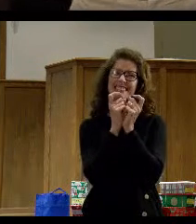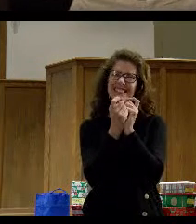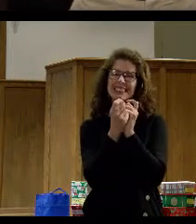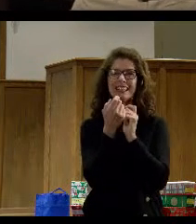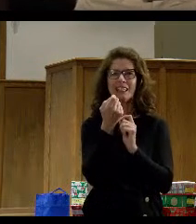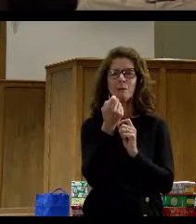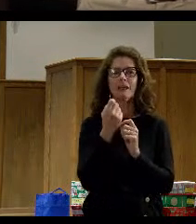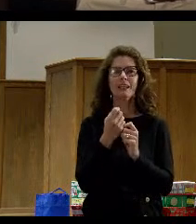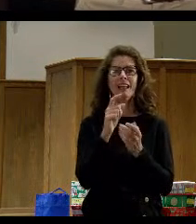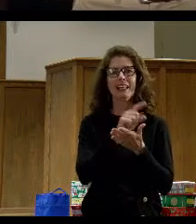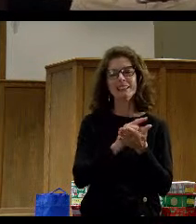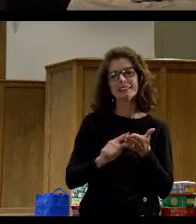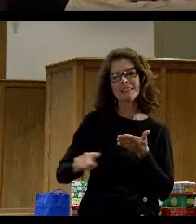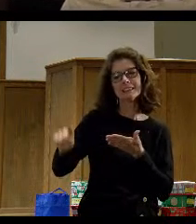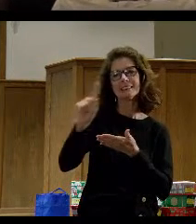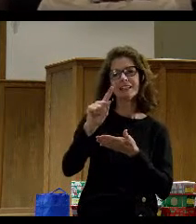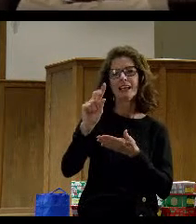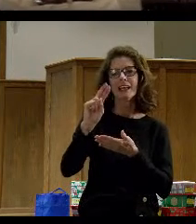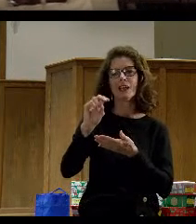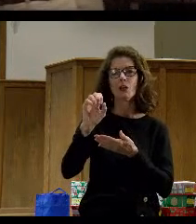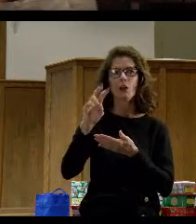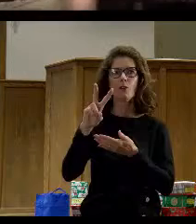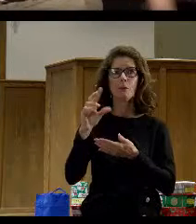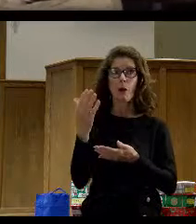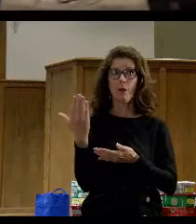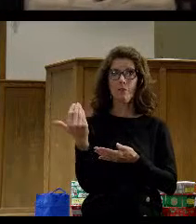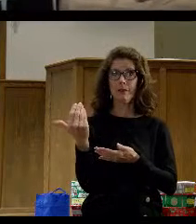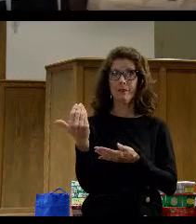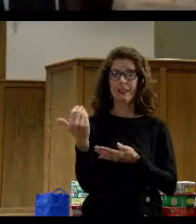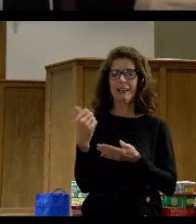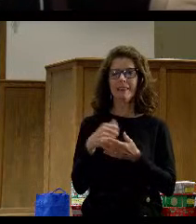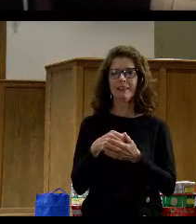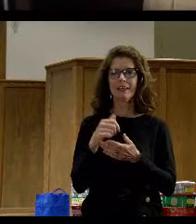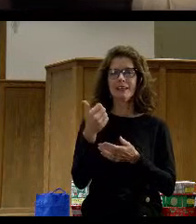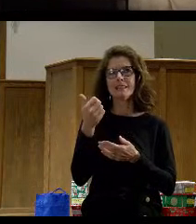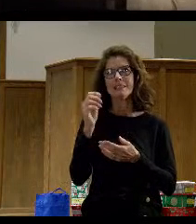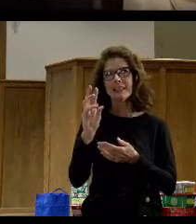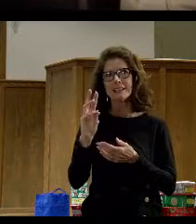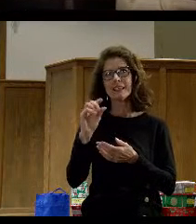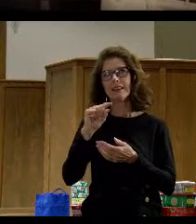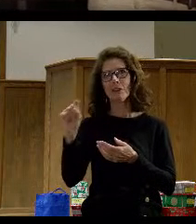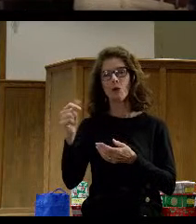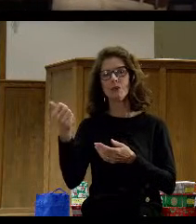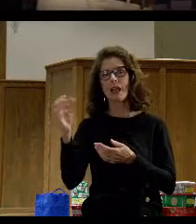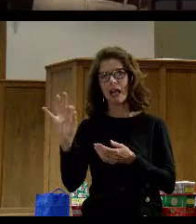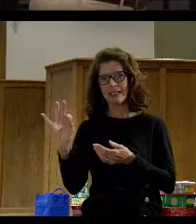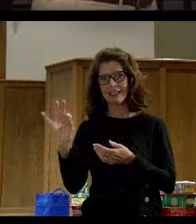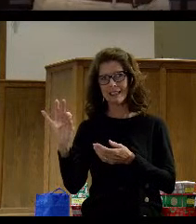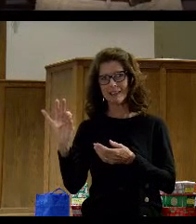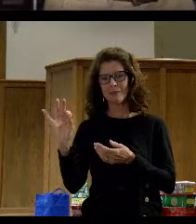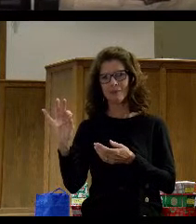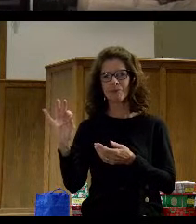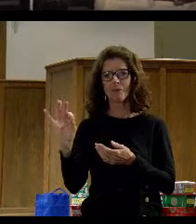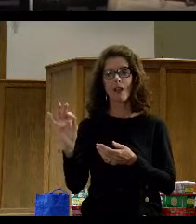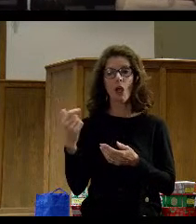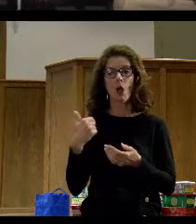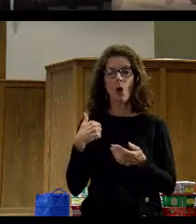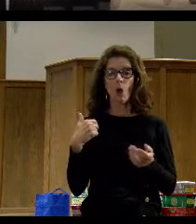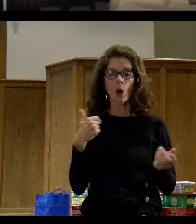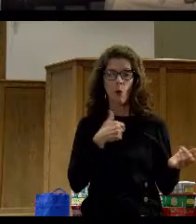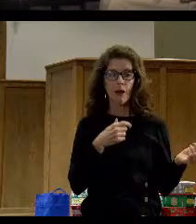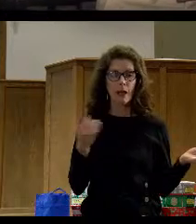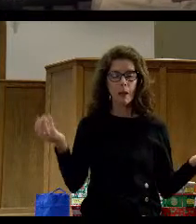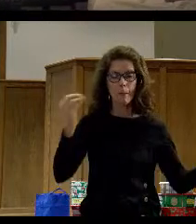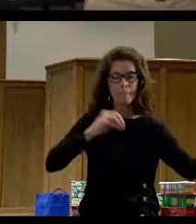next Sunday, November 15th, and then the days following, the 16th through the 19th, we're going to need some help putting boxes together,